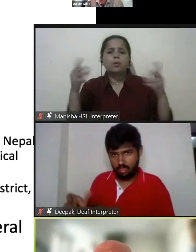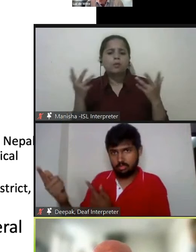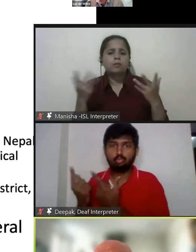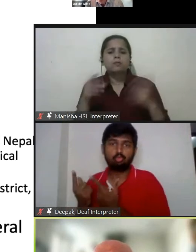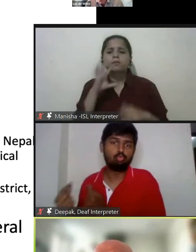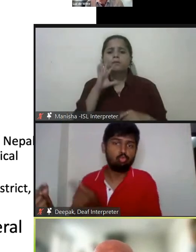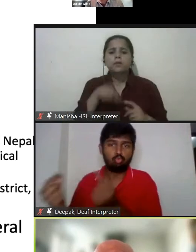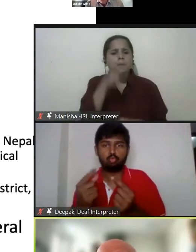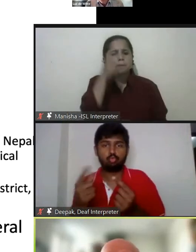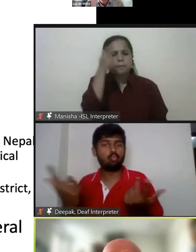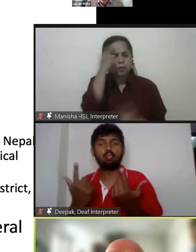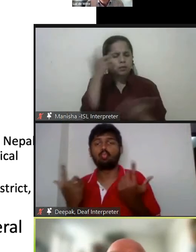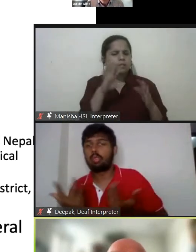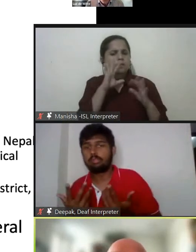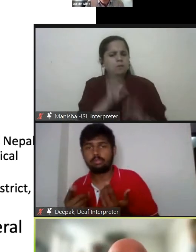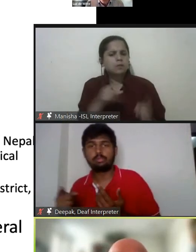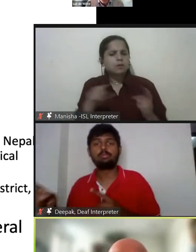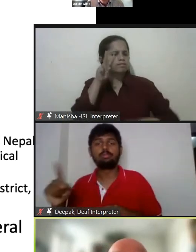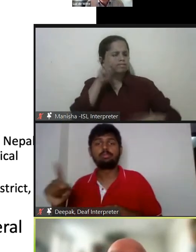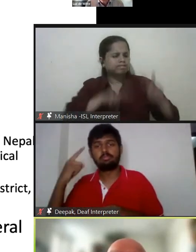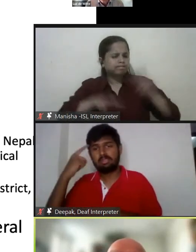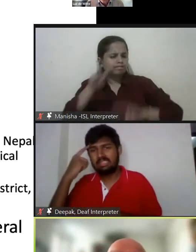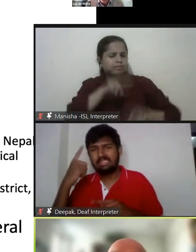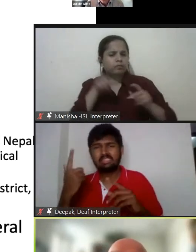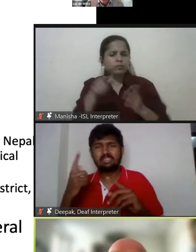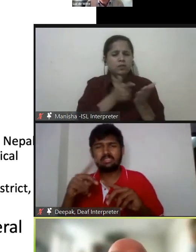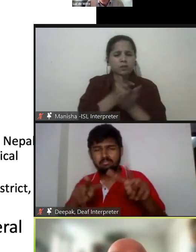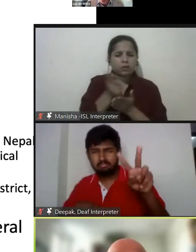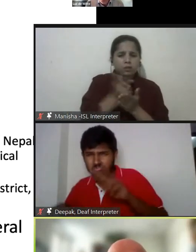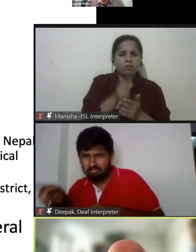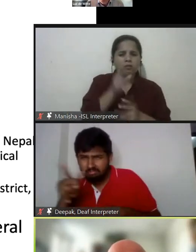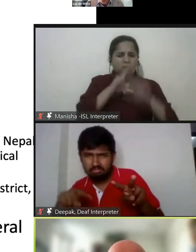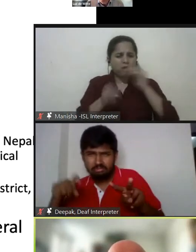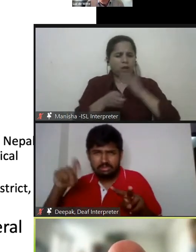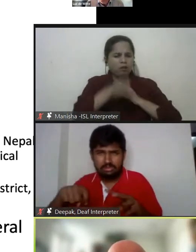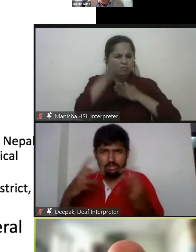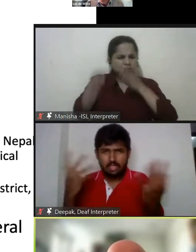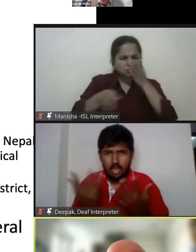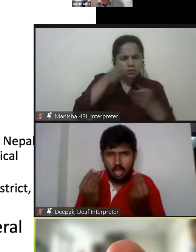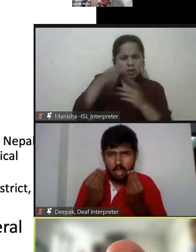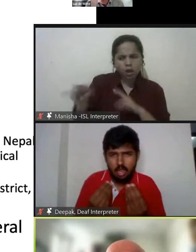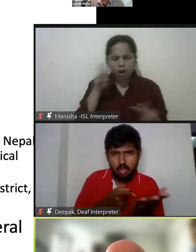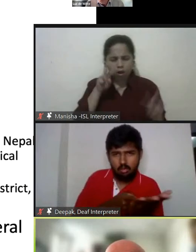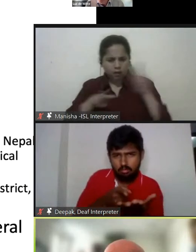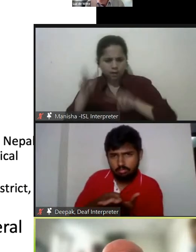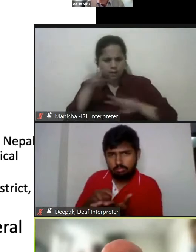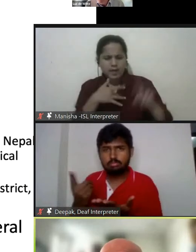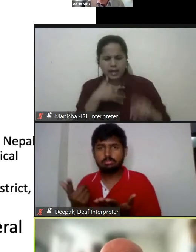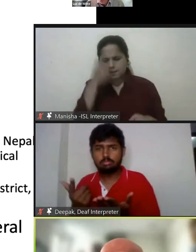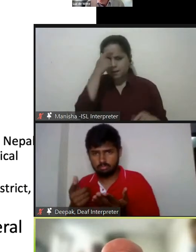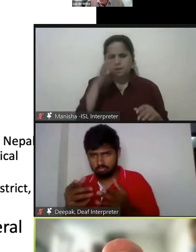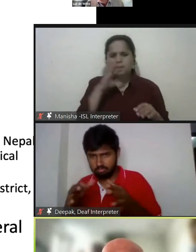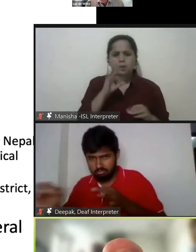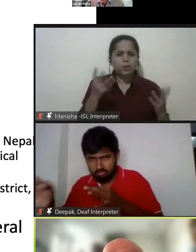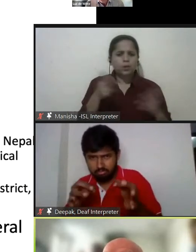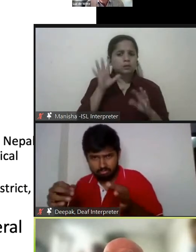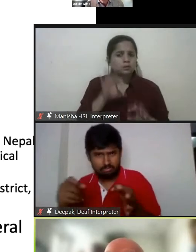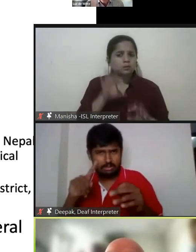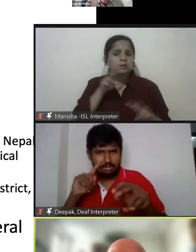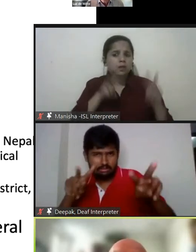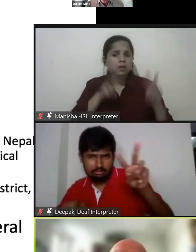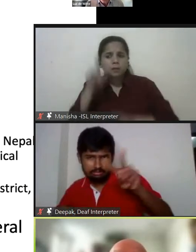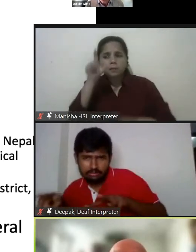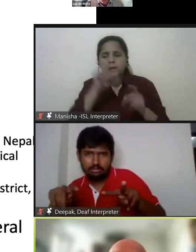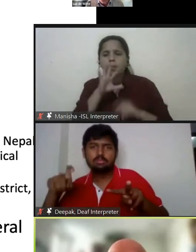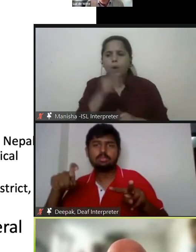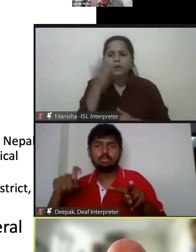problem is. She went into rural areas, into villages, and literally looked for people with